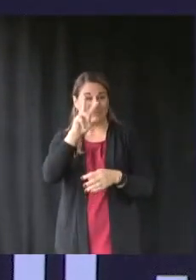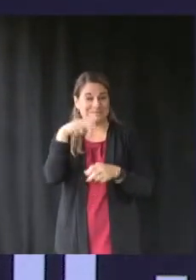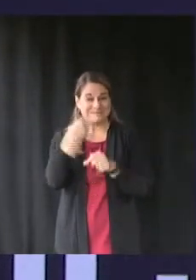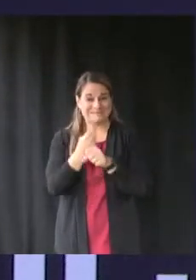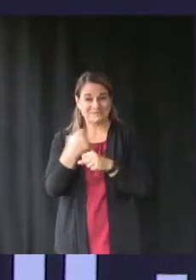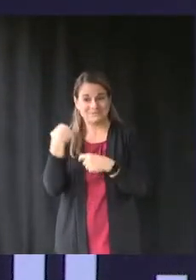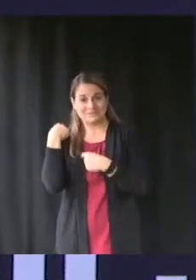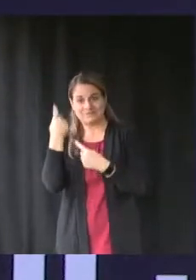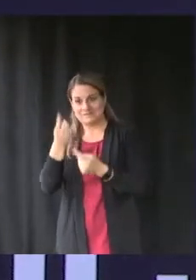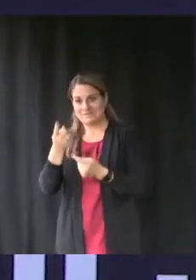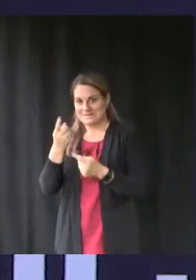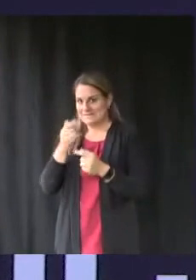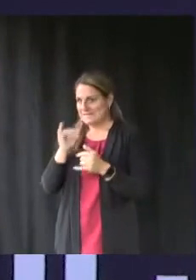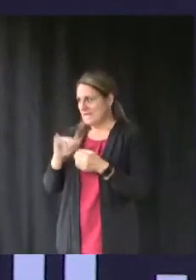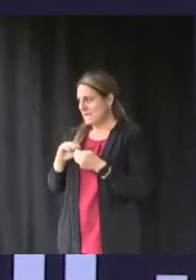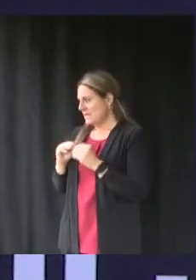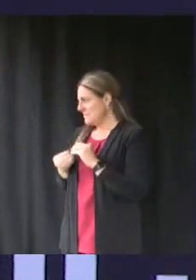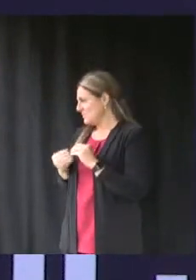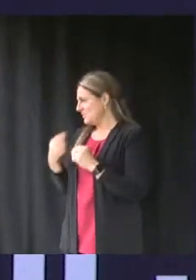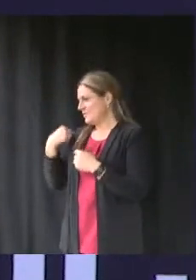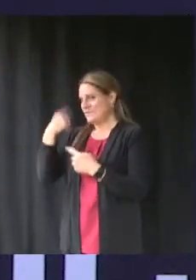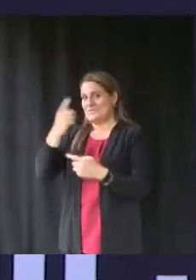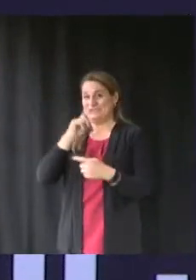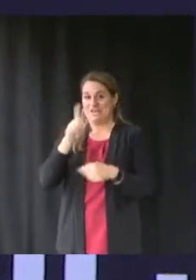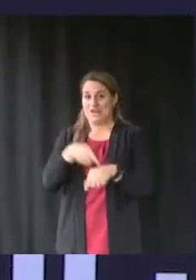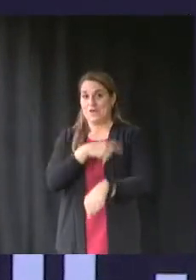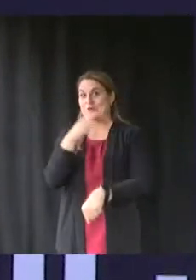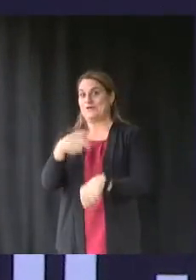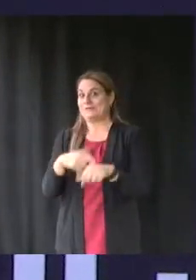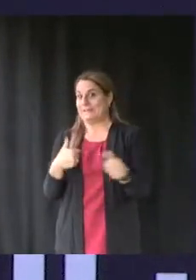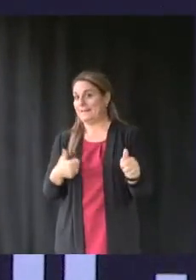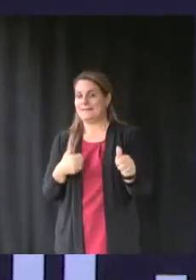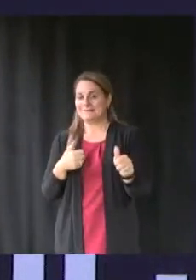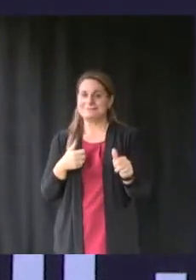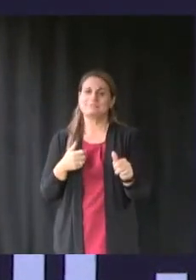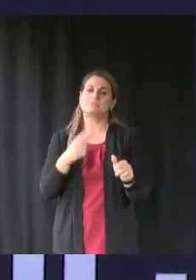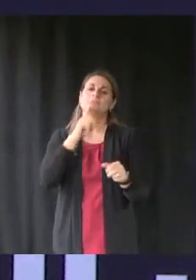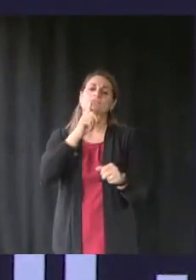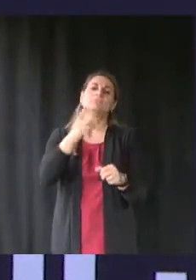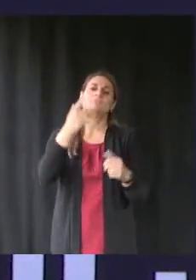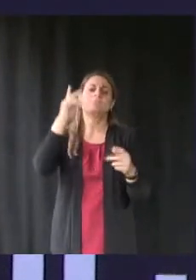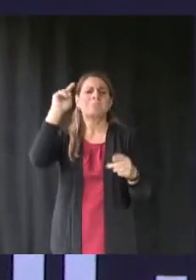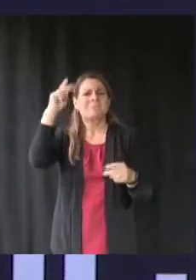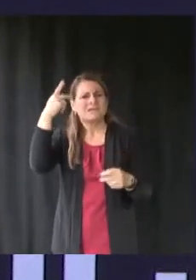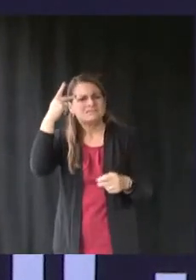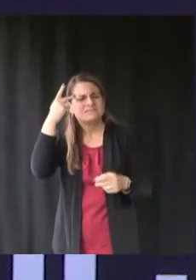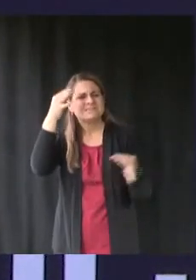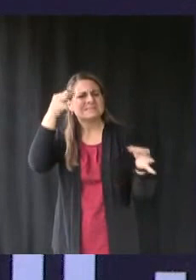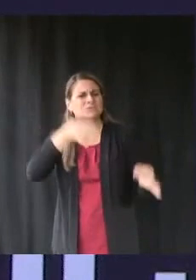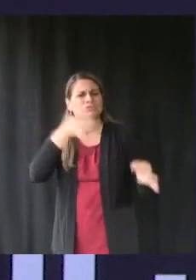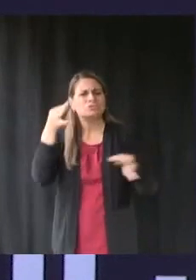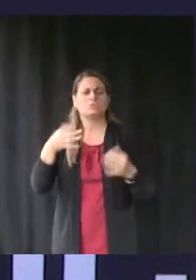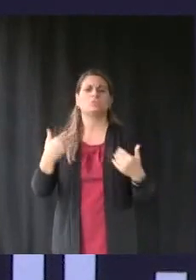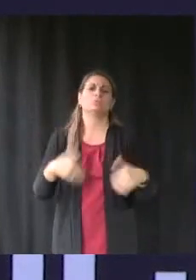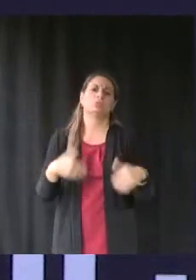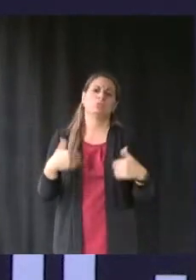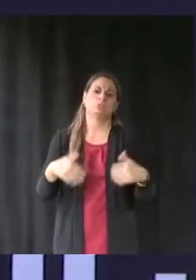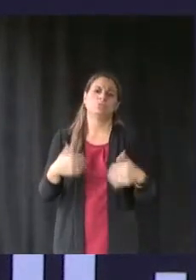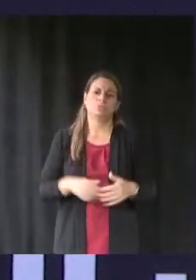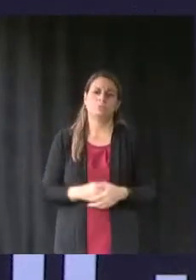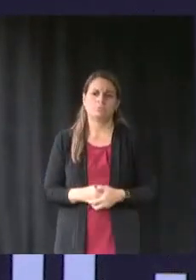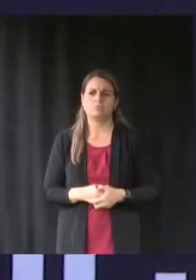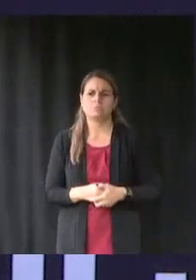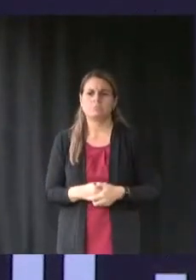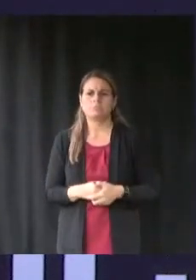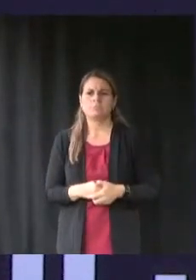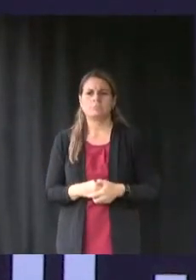number. But I made a lot of political decisions, as those of us in public life do all the time. I don't know if I ever made a better